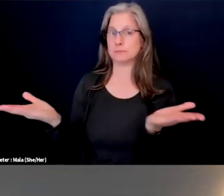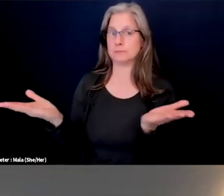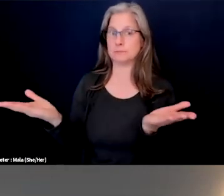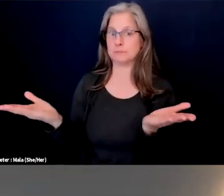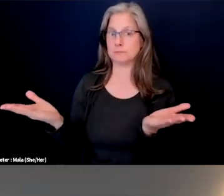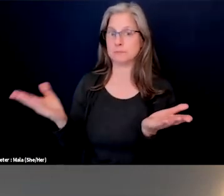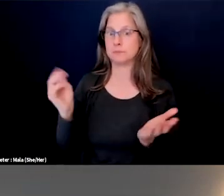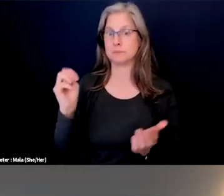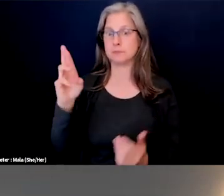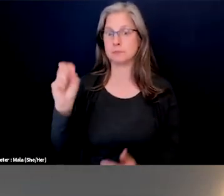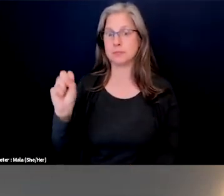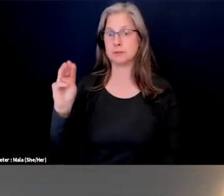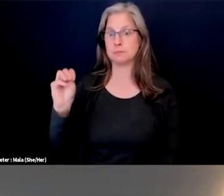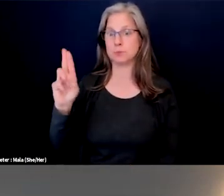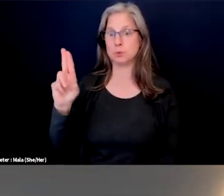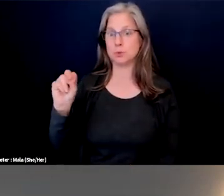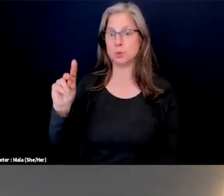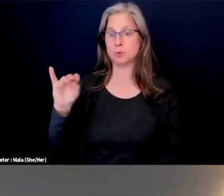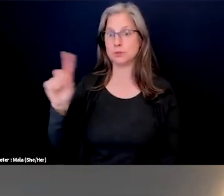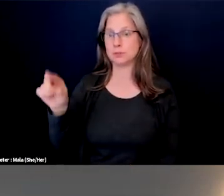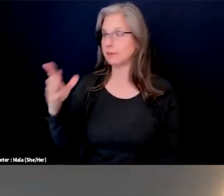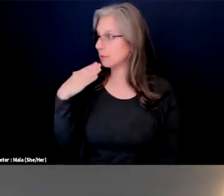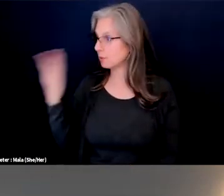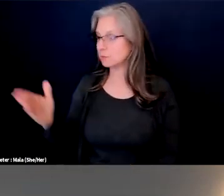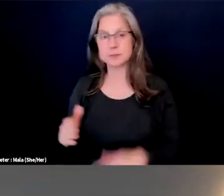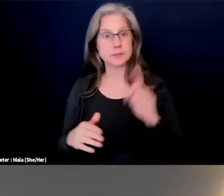Ms. Munoz, thank you. And how about a second?